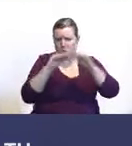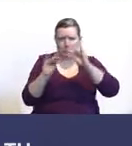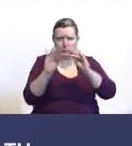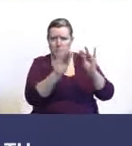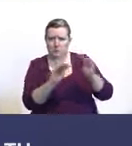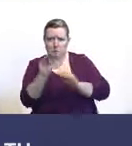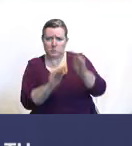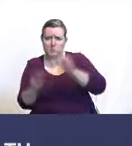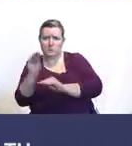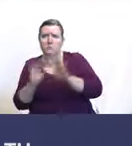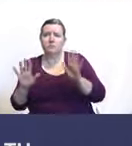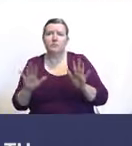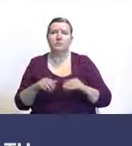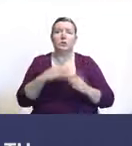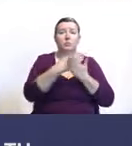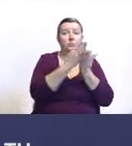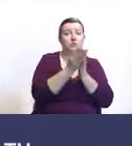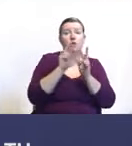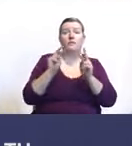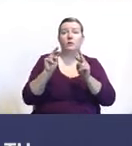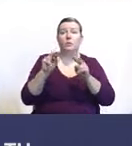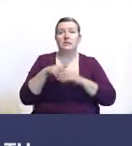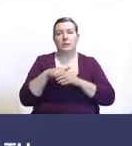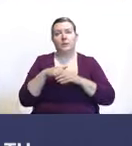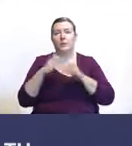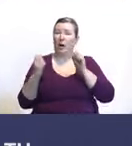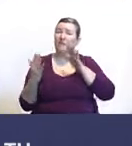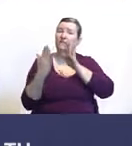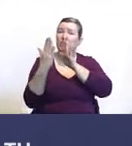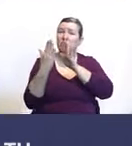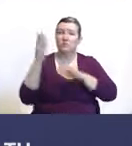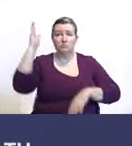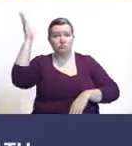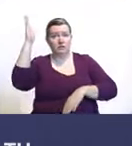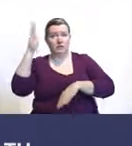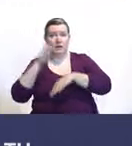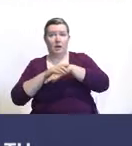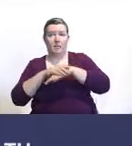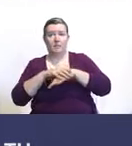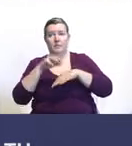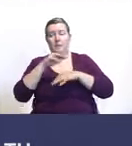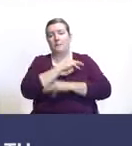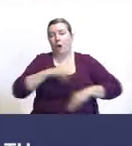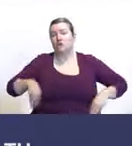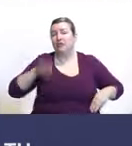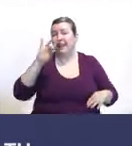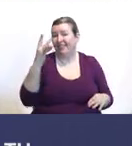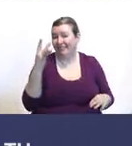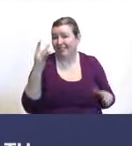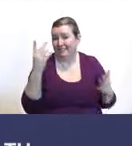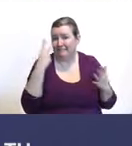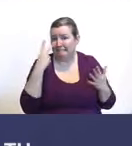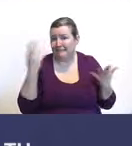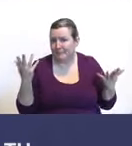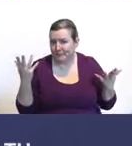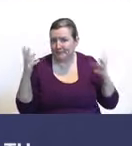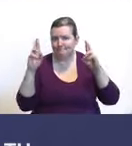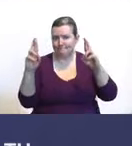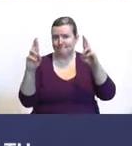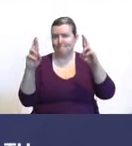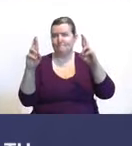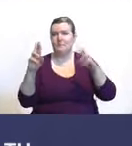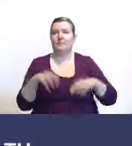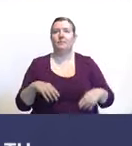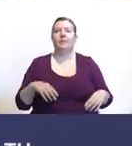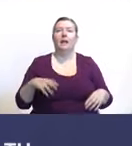I'm looking forward, God willing, in person to delivering on March 8th. And I will say, as I guess the titular leader of the Democratic